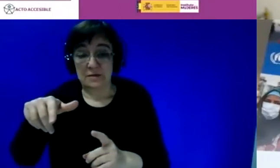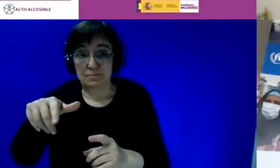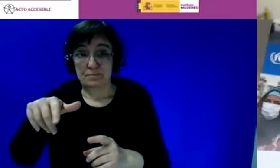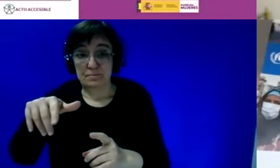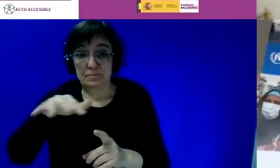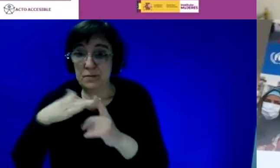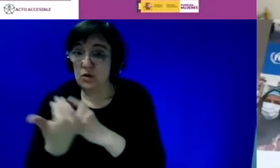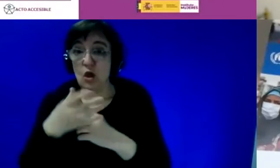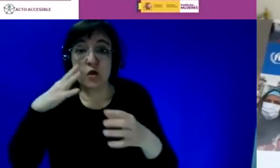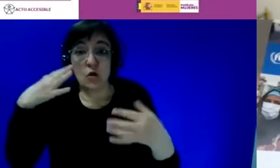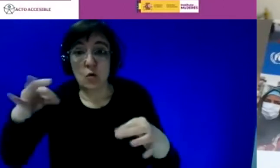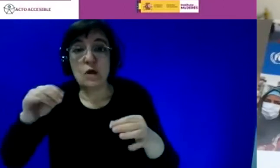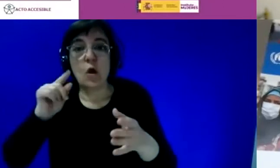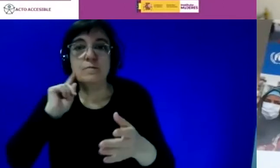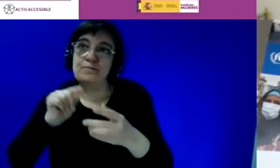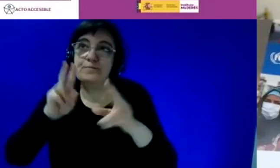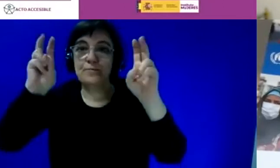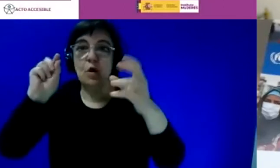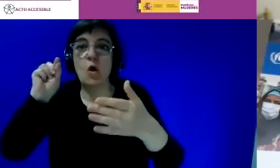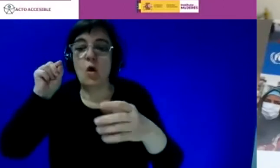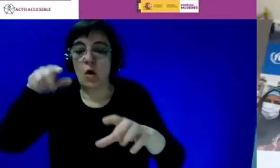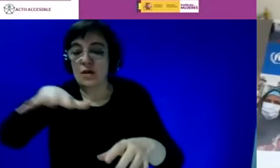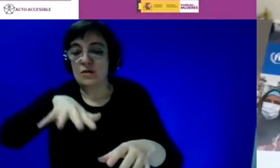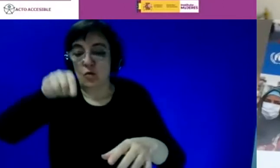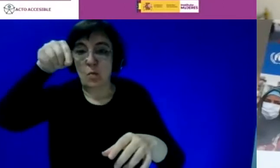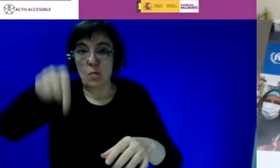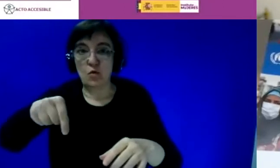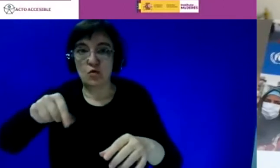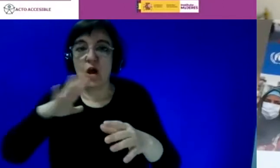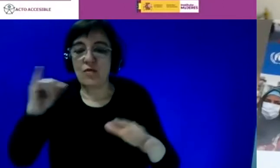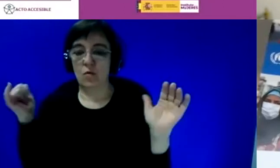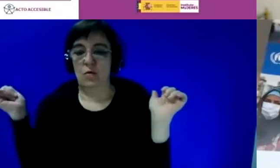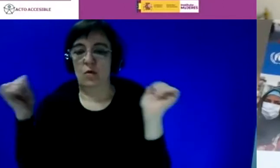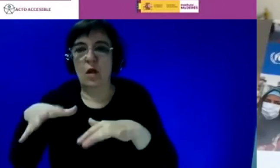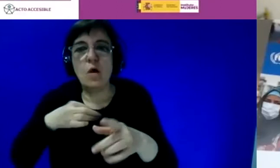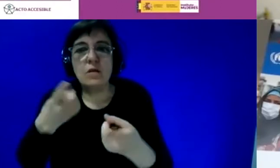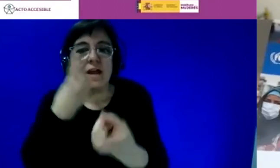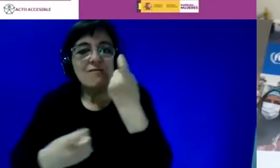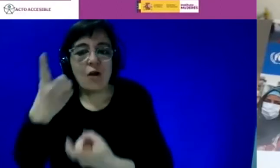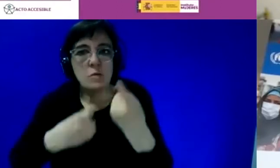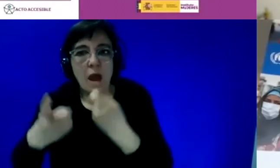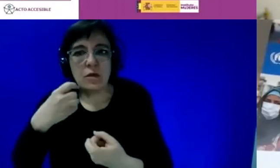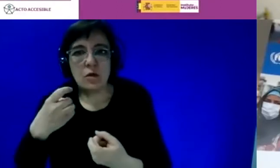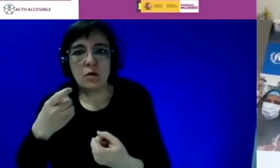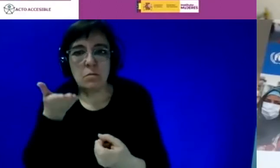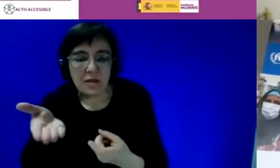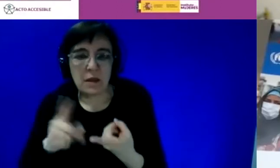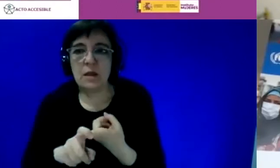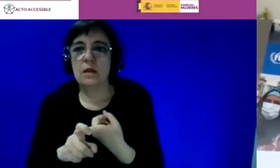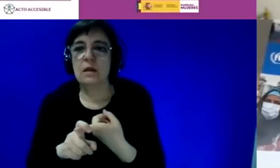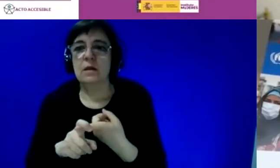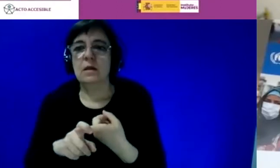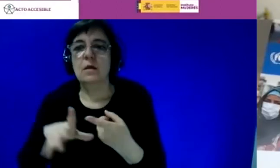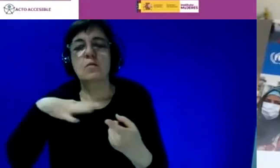identification, people can get access to accurate information, to support and referrals to agencies where that